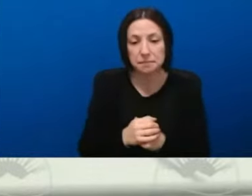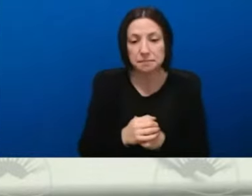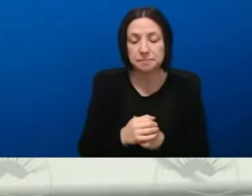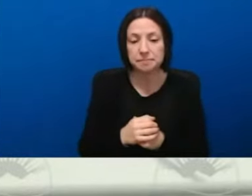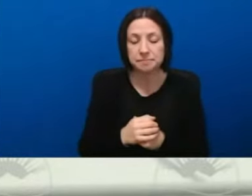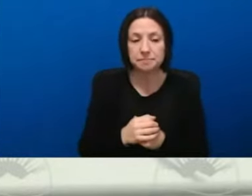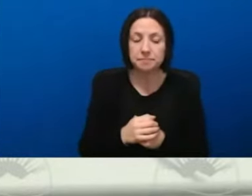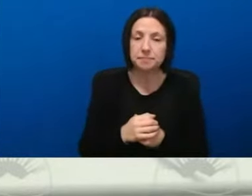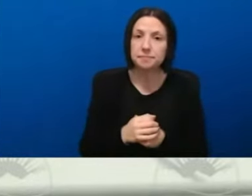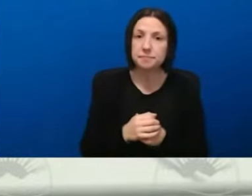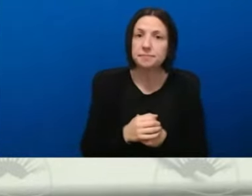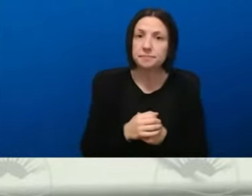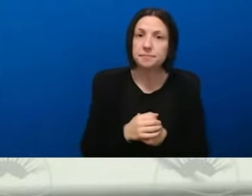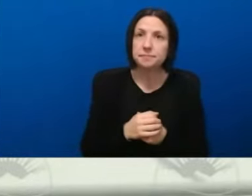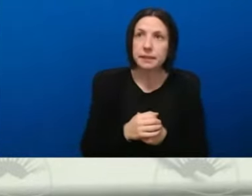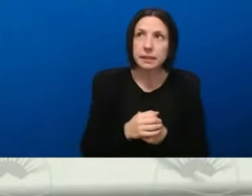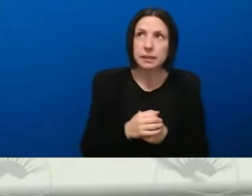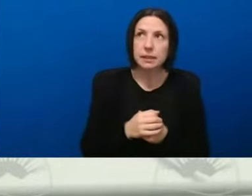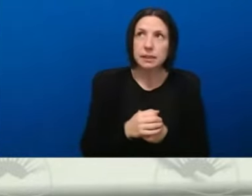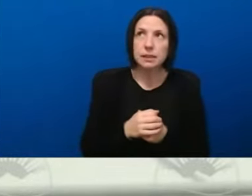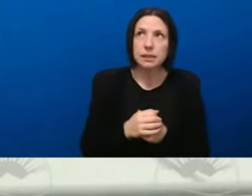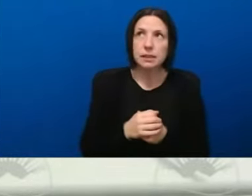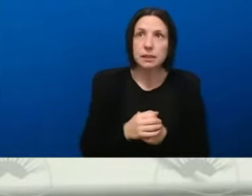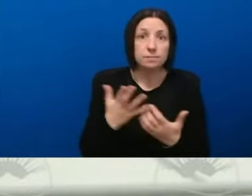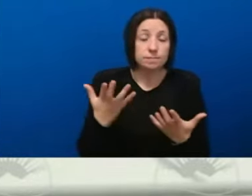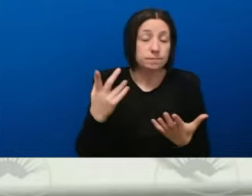as well. I will say that